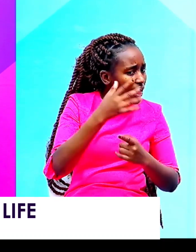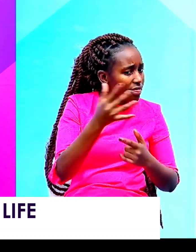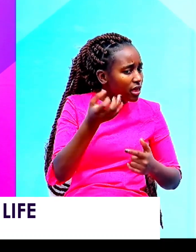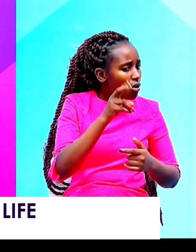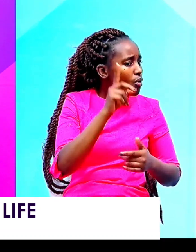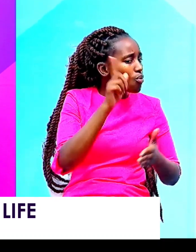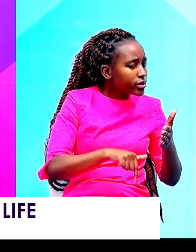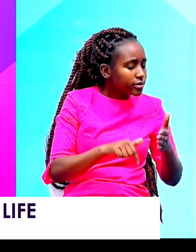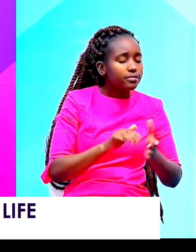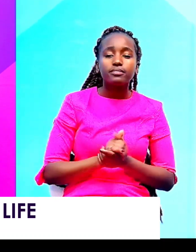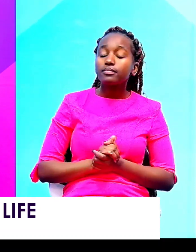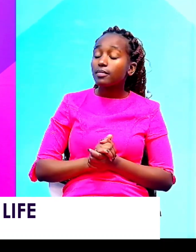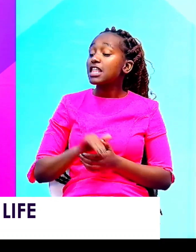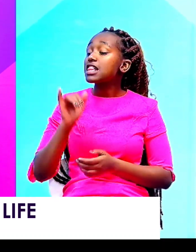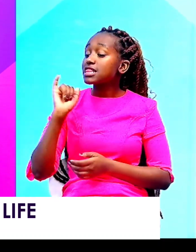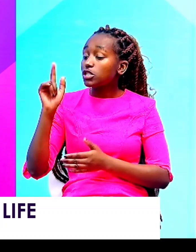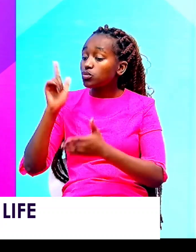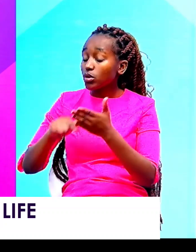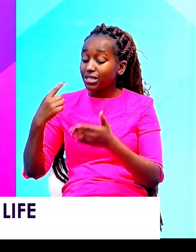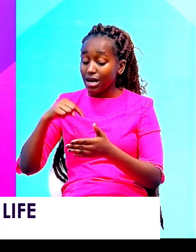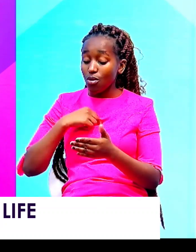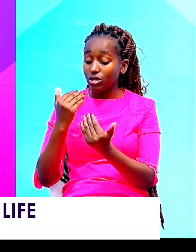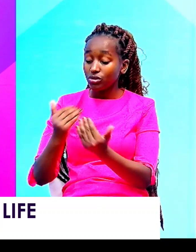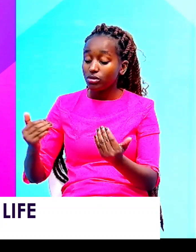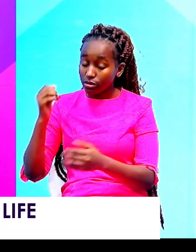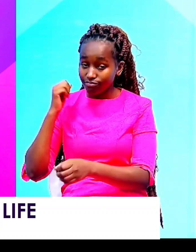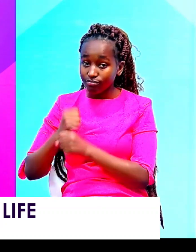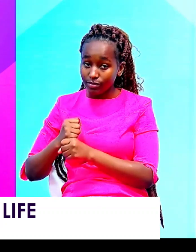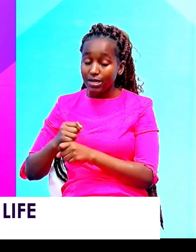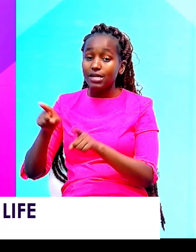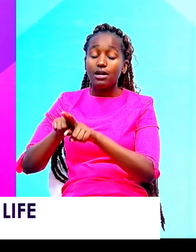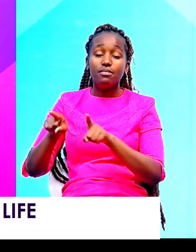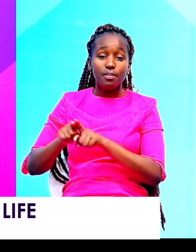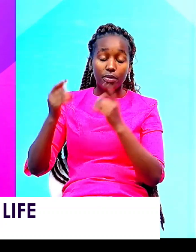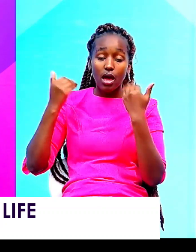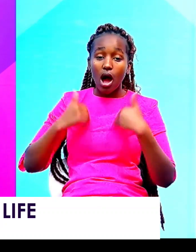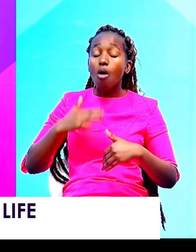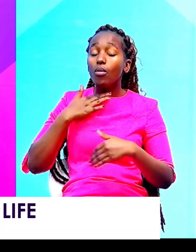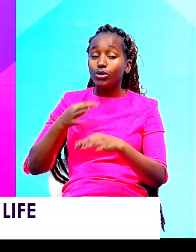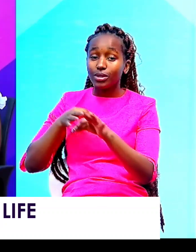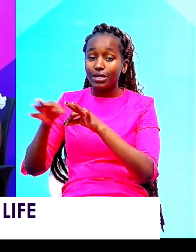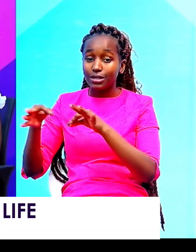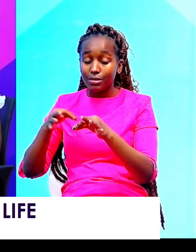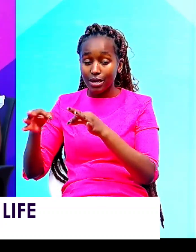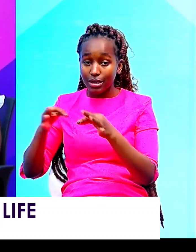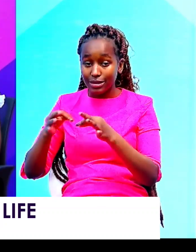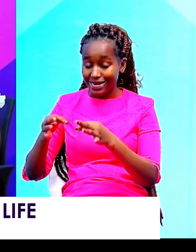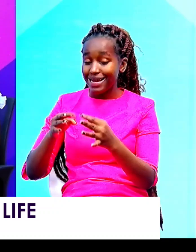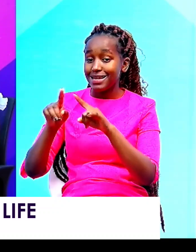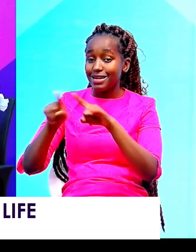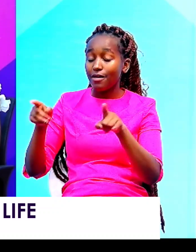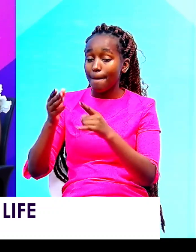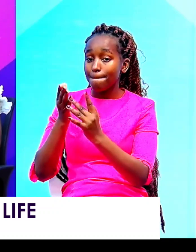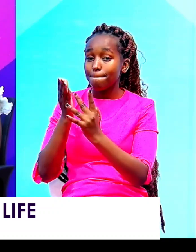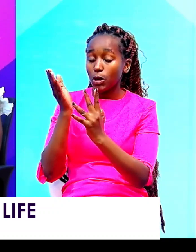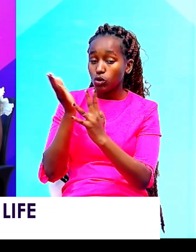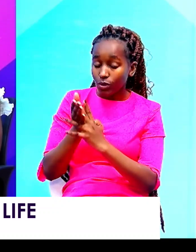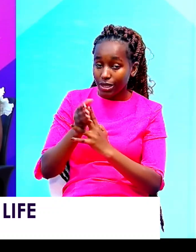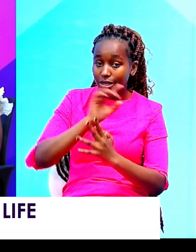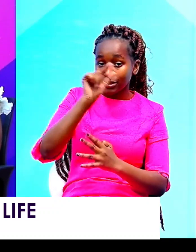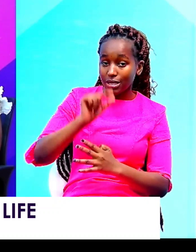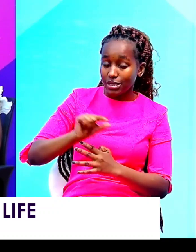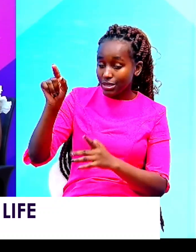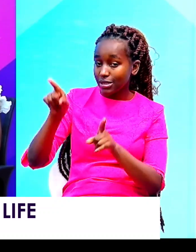That is what our children did. I wanted to just put a bit of a difference between the Gen Zs and the generations that they were